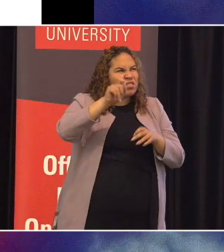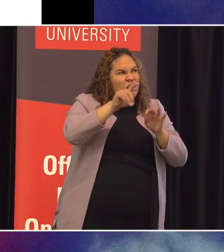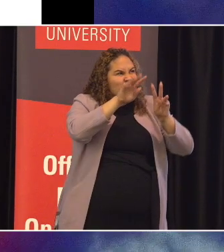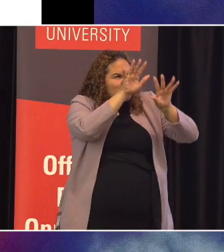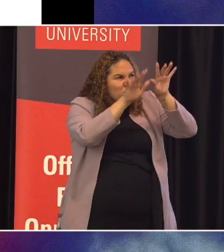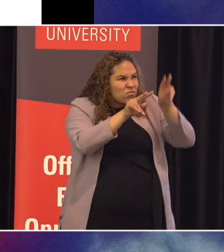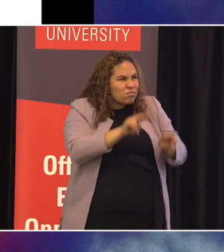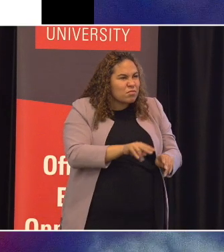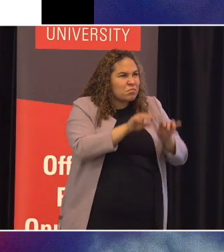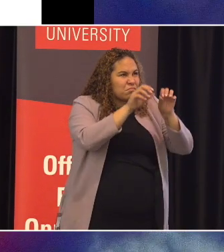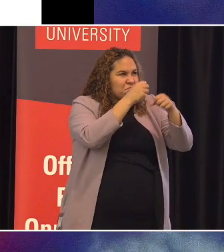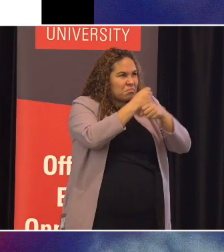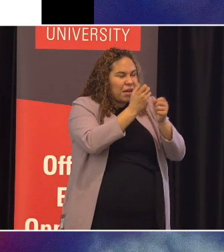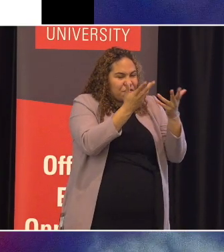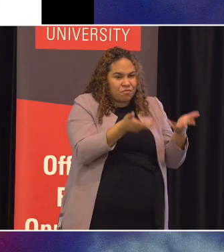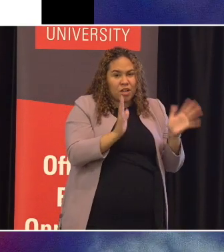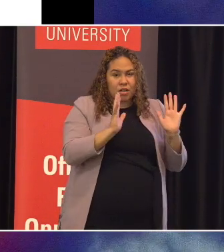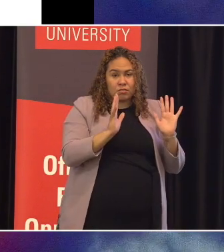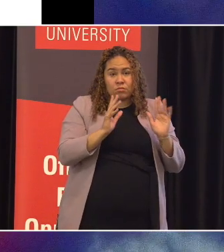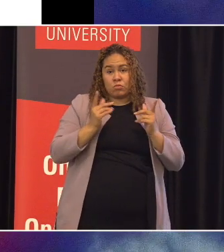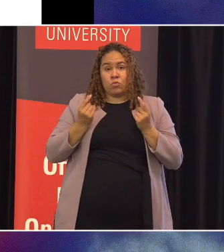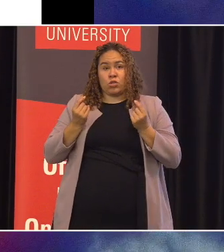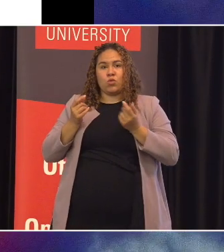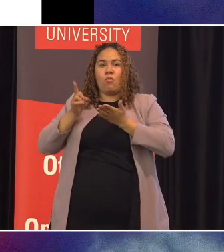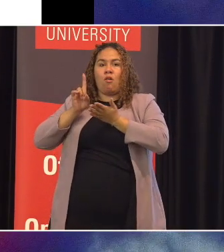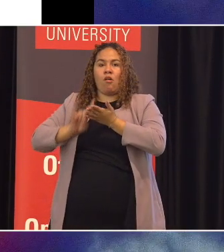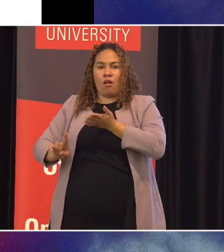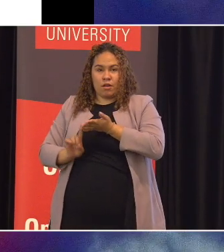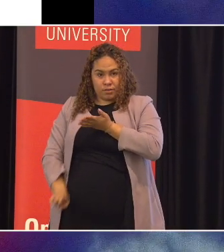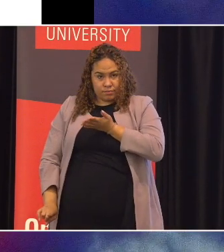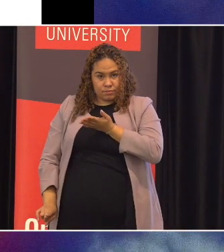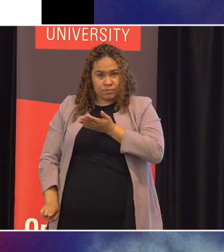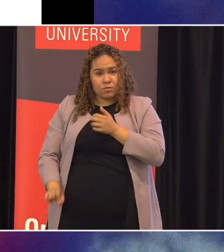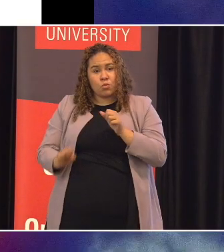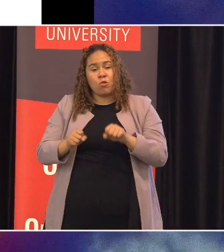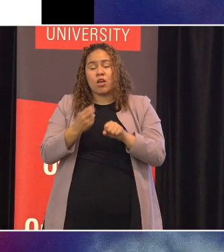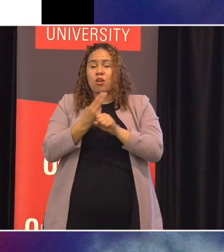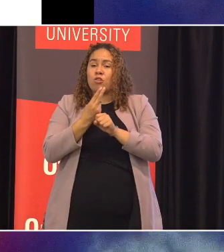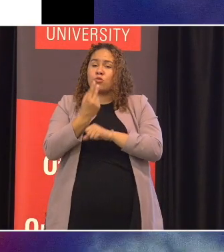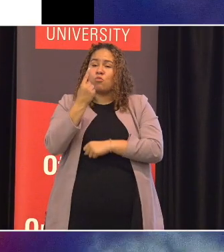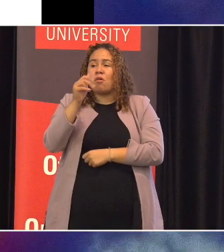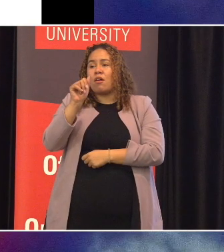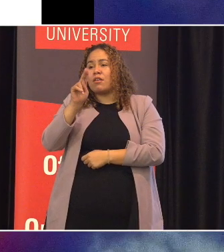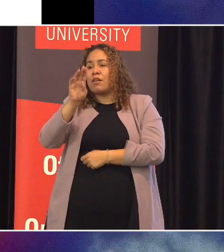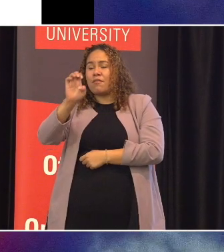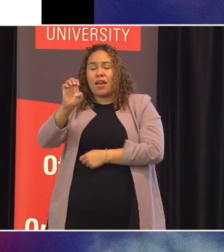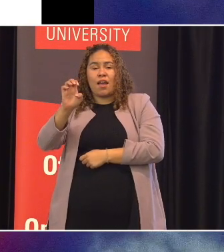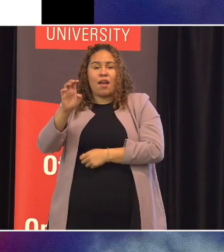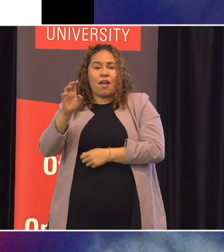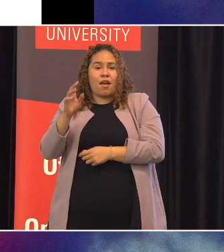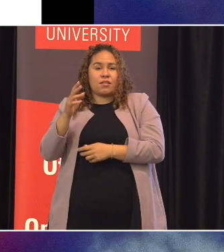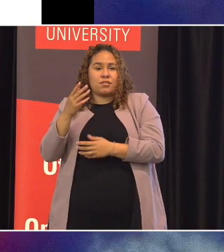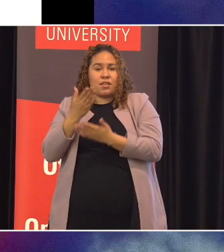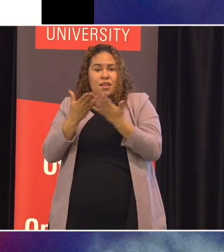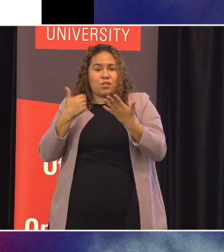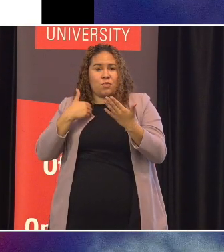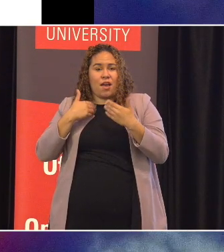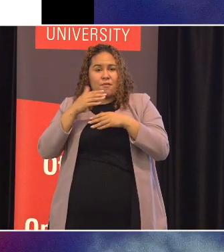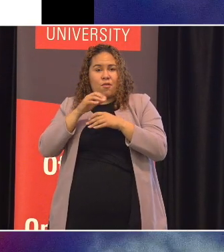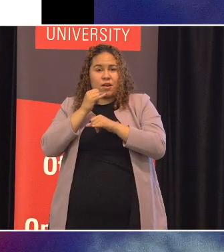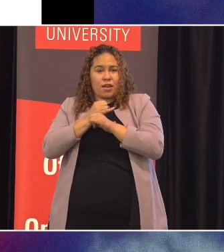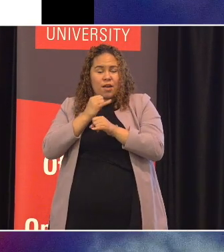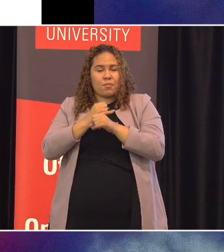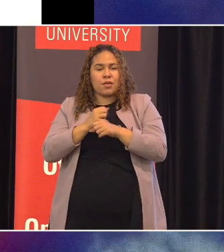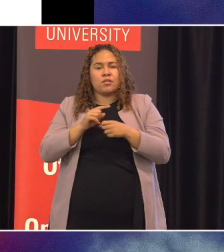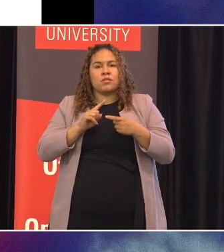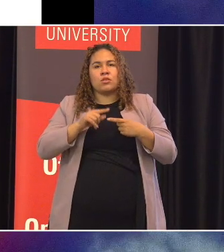we can audit it using one of Ann's products that we have on campus. Google Docs, Google Slides, and